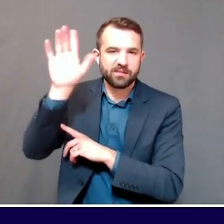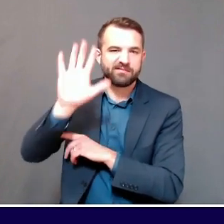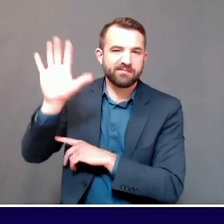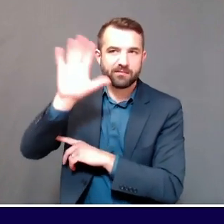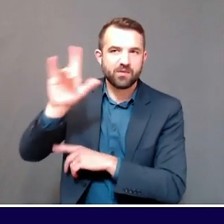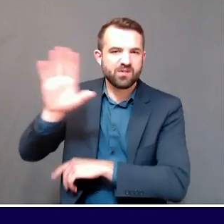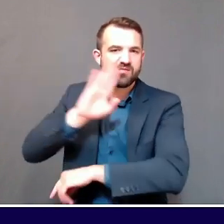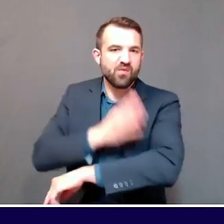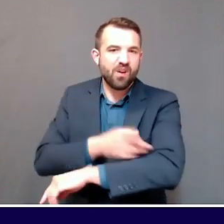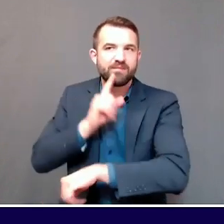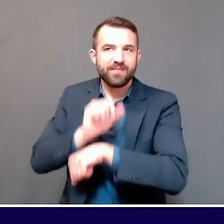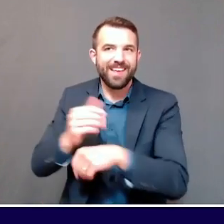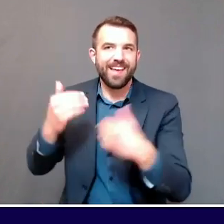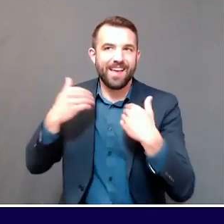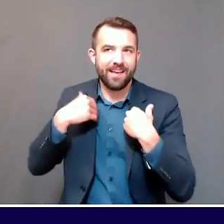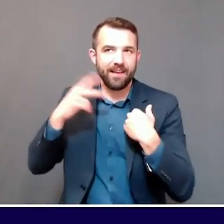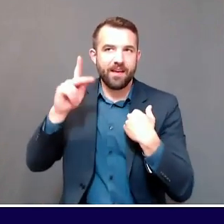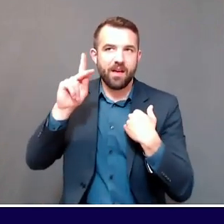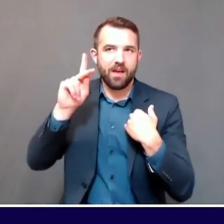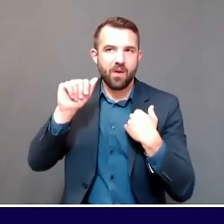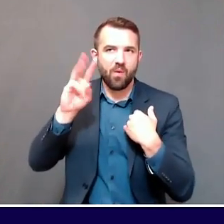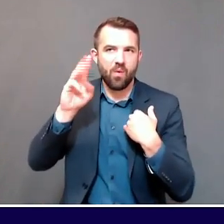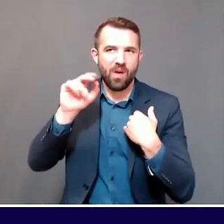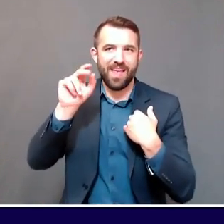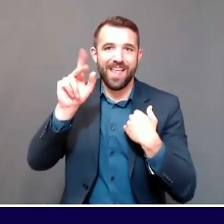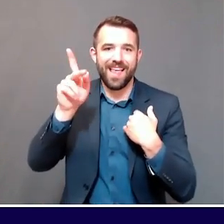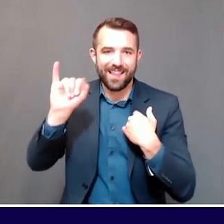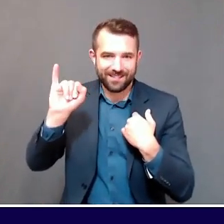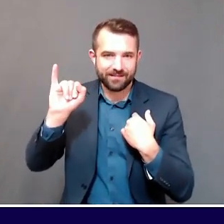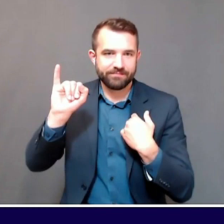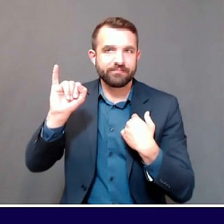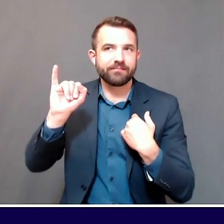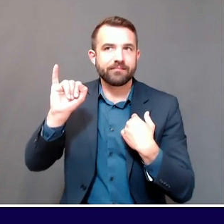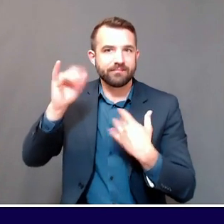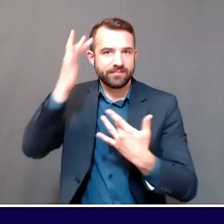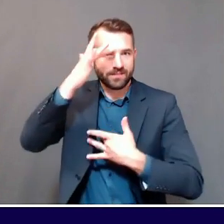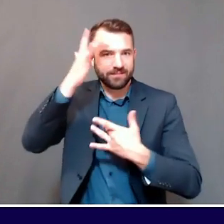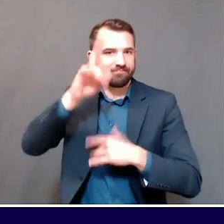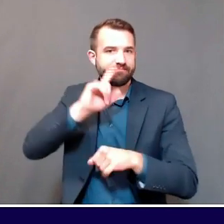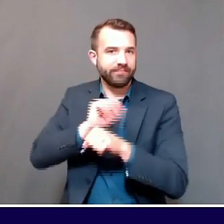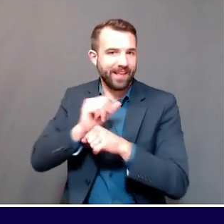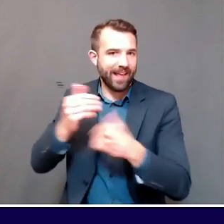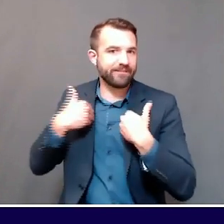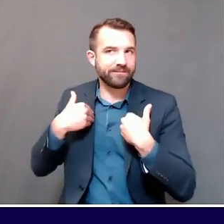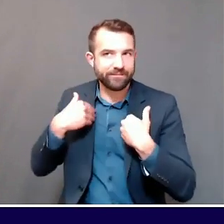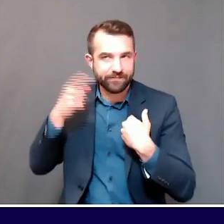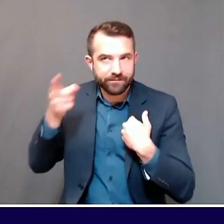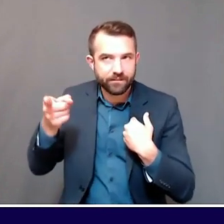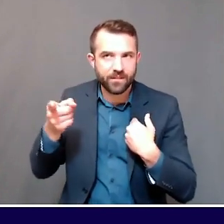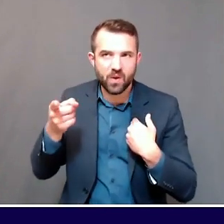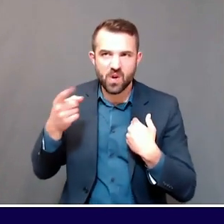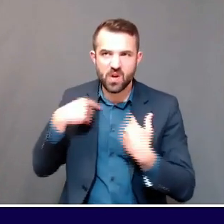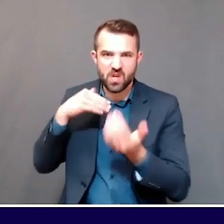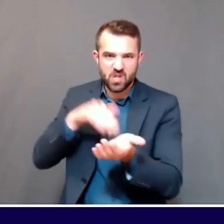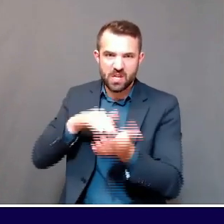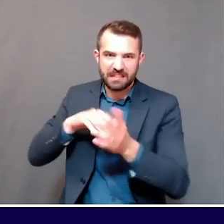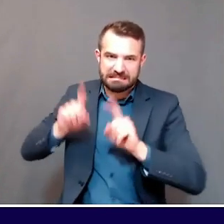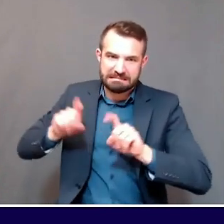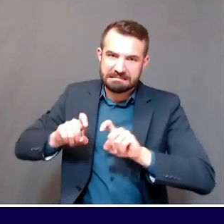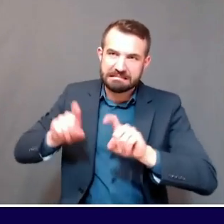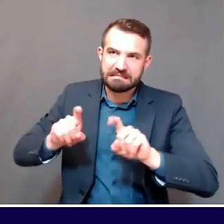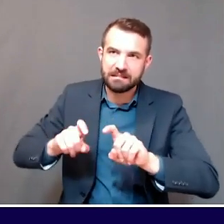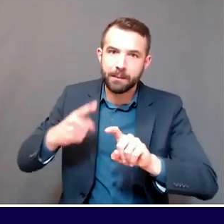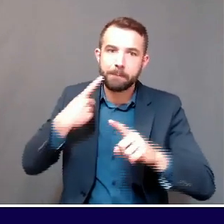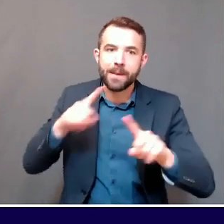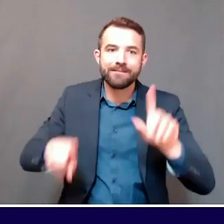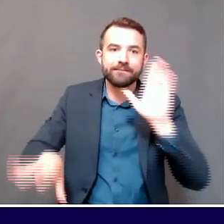they say it was hard for doctors to diagnose, so the treatment didn't happen right off. And while they are still waiting on tests to confirm she had COVID-19,